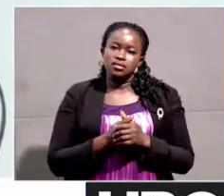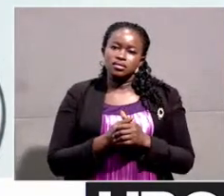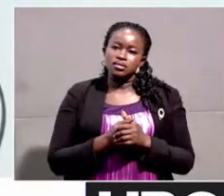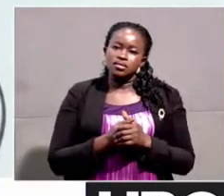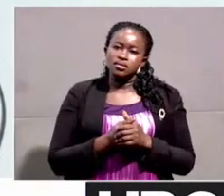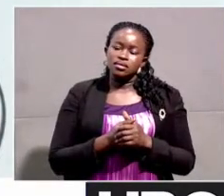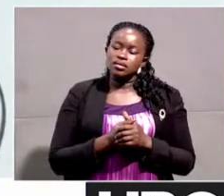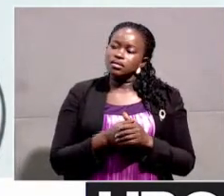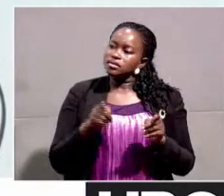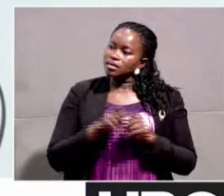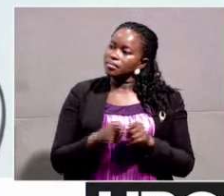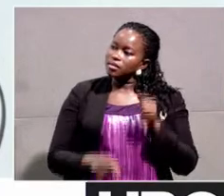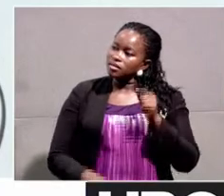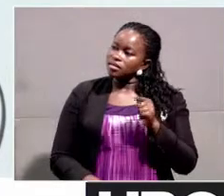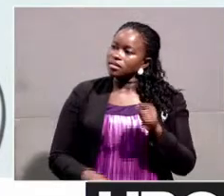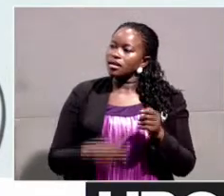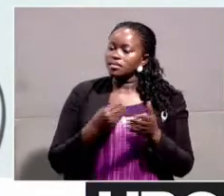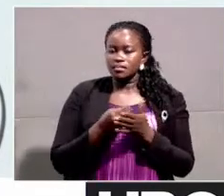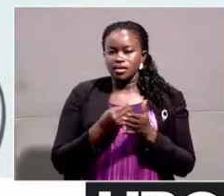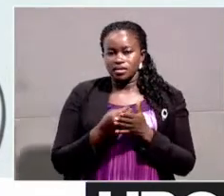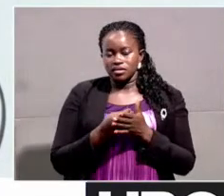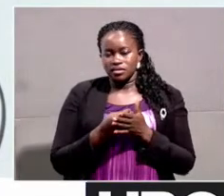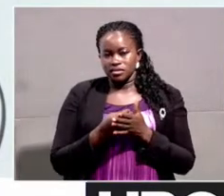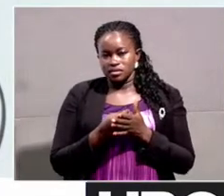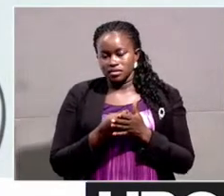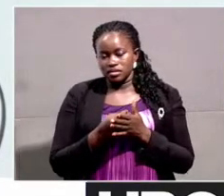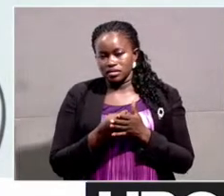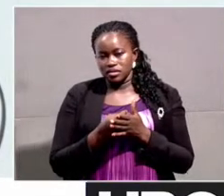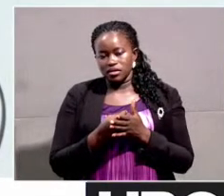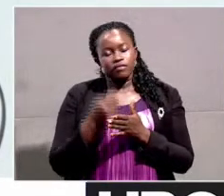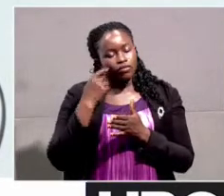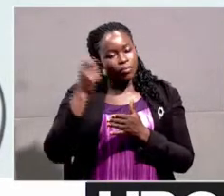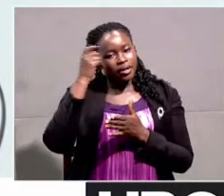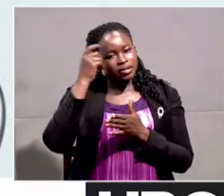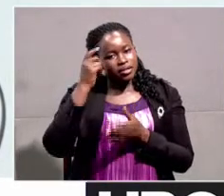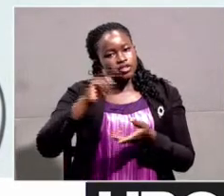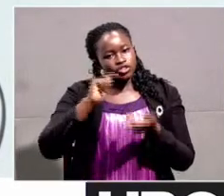That money, that 15 billion, for starters.